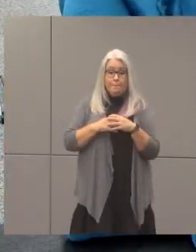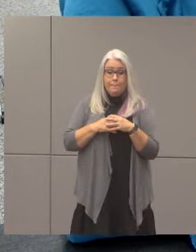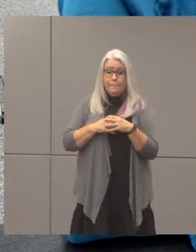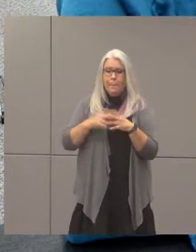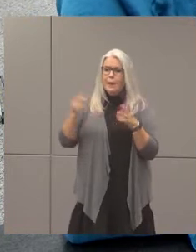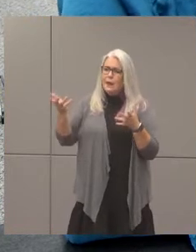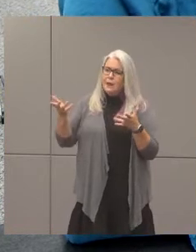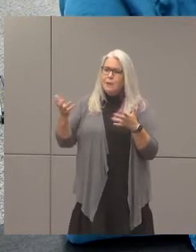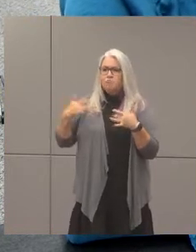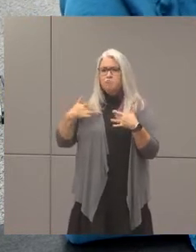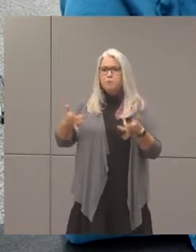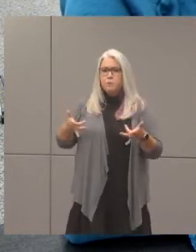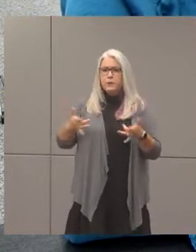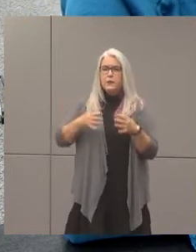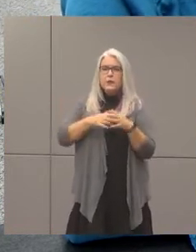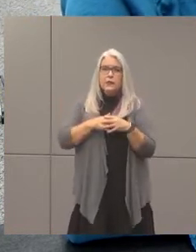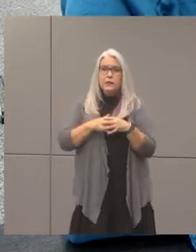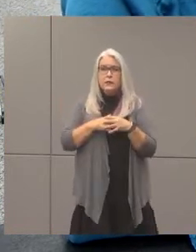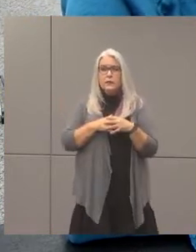Typically,